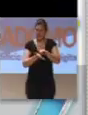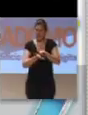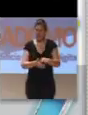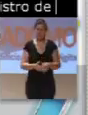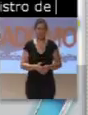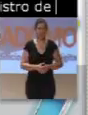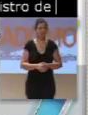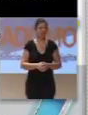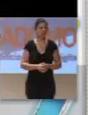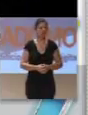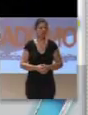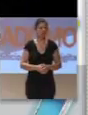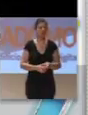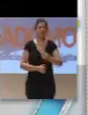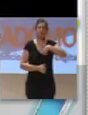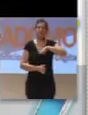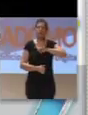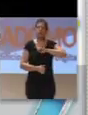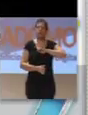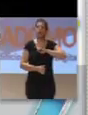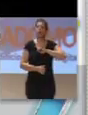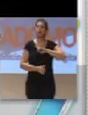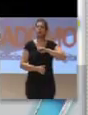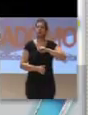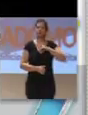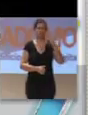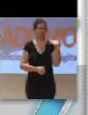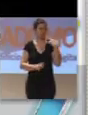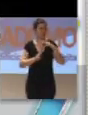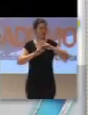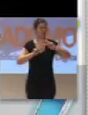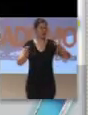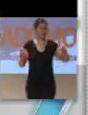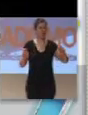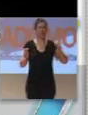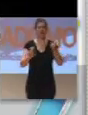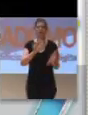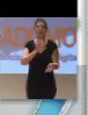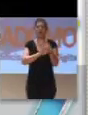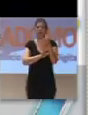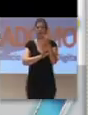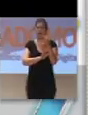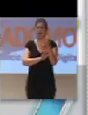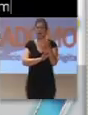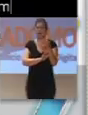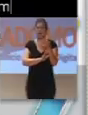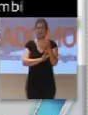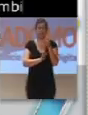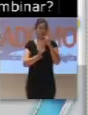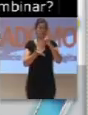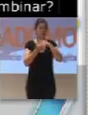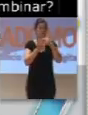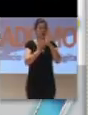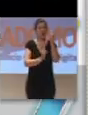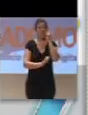in some situations of isolation. But anyway, these are all